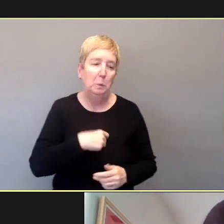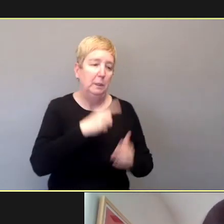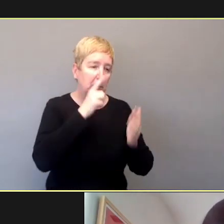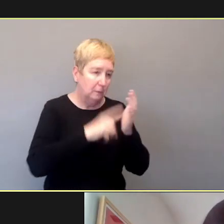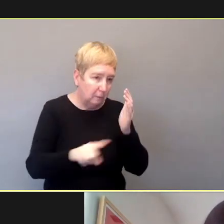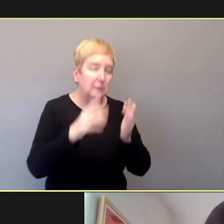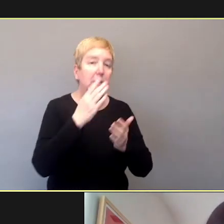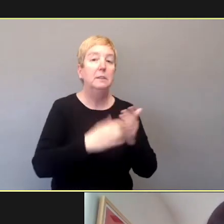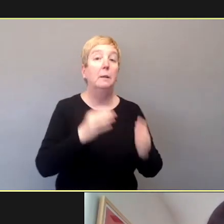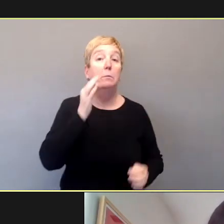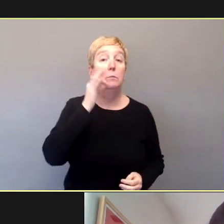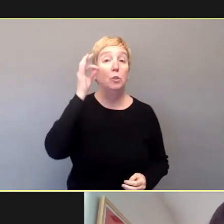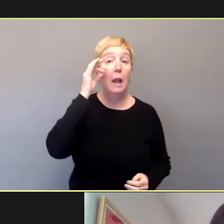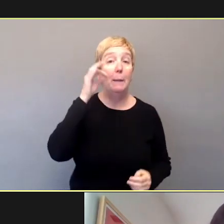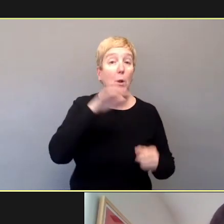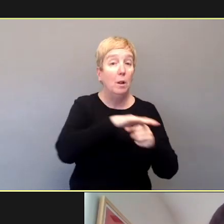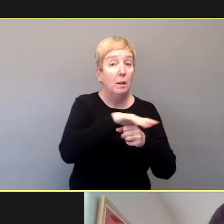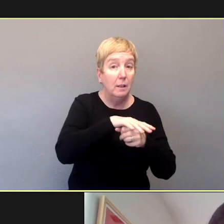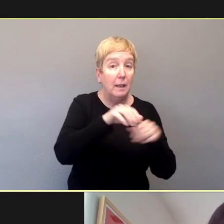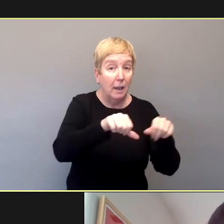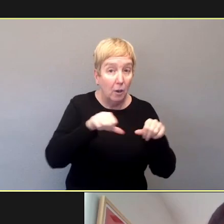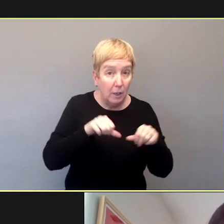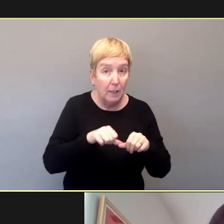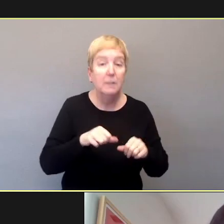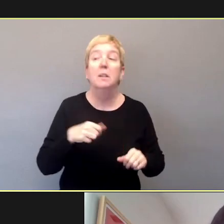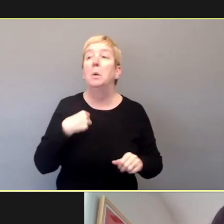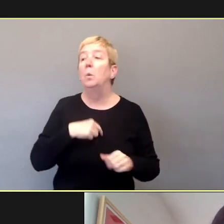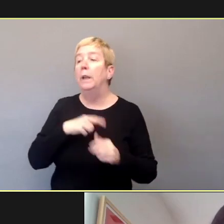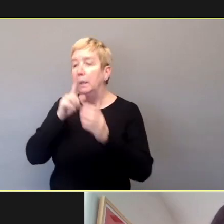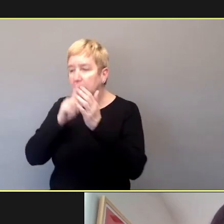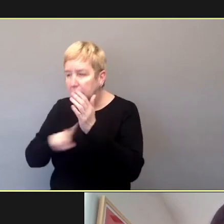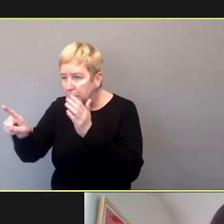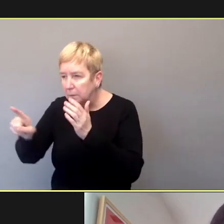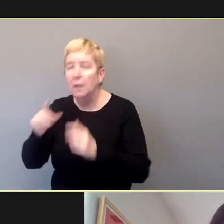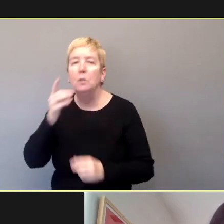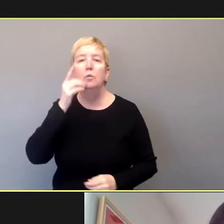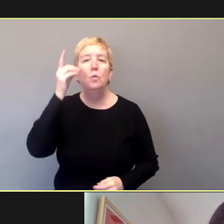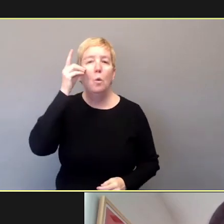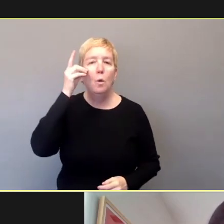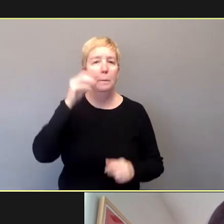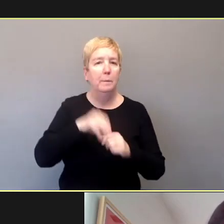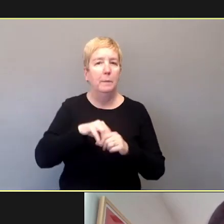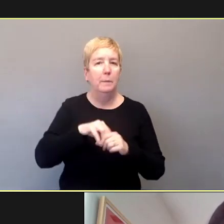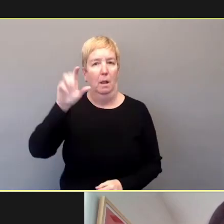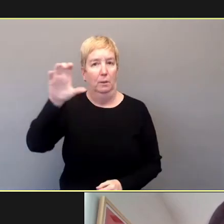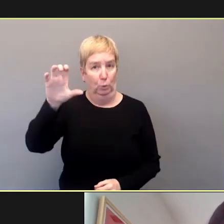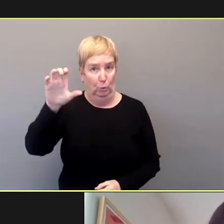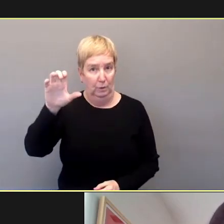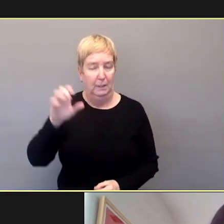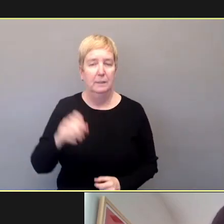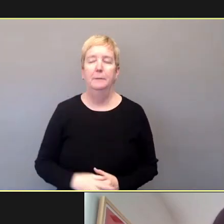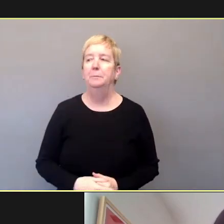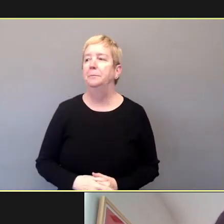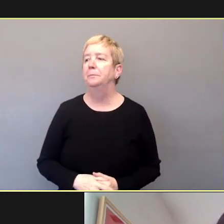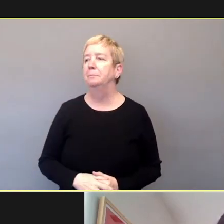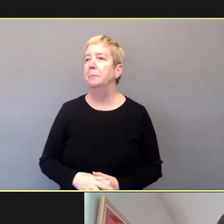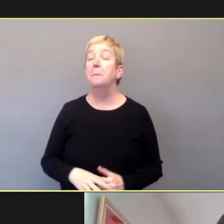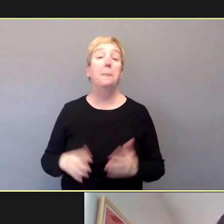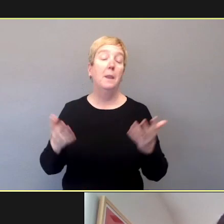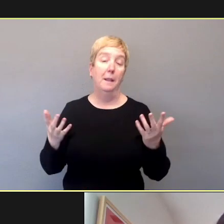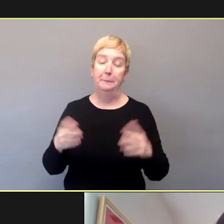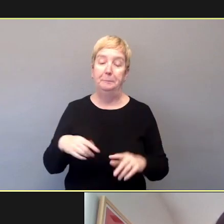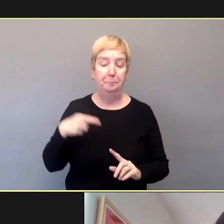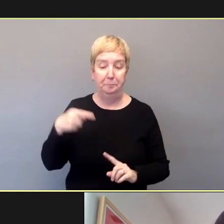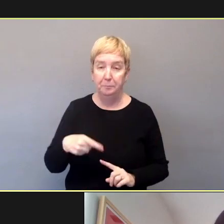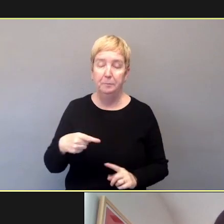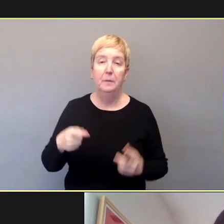tribal areas. We looked at a dormitory, I think in Las Cruces. And the thing about it is